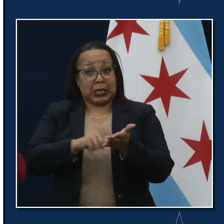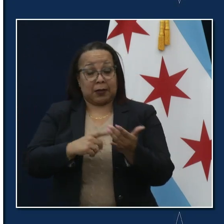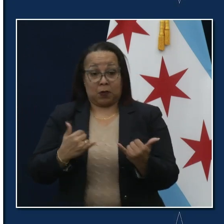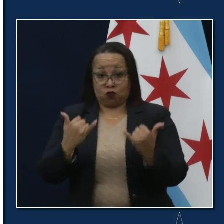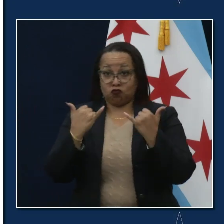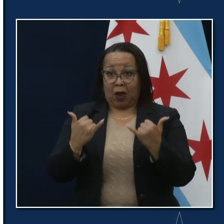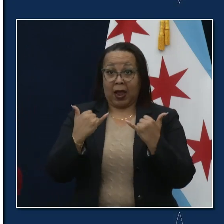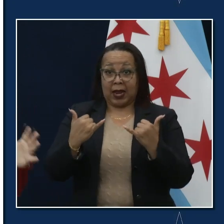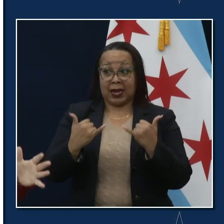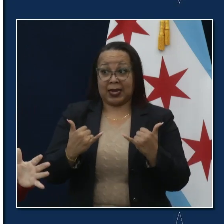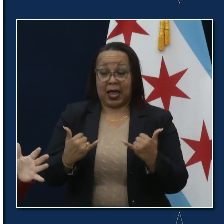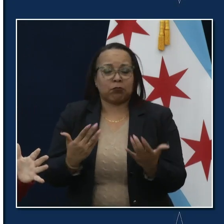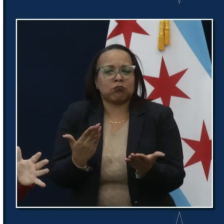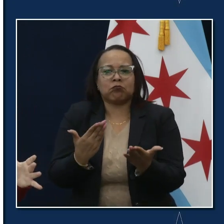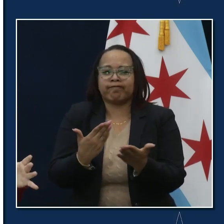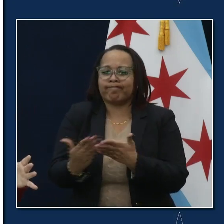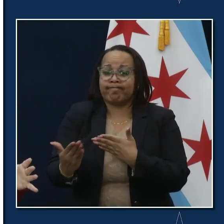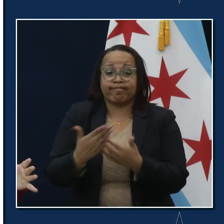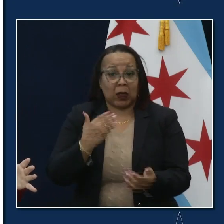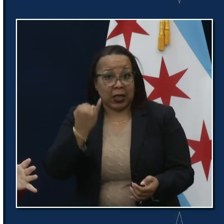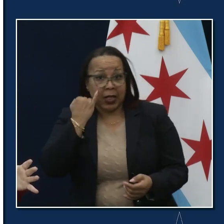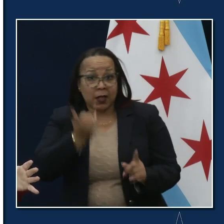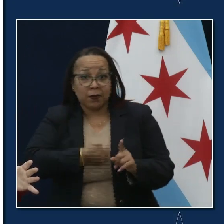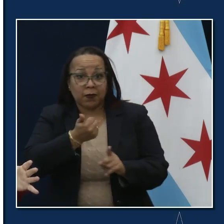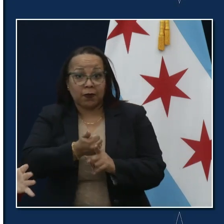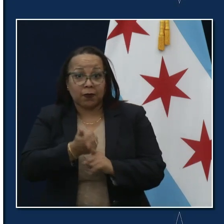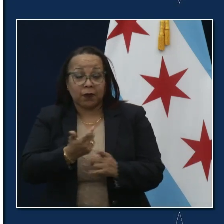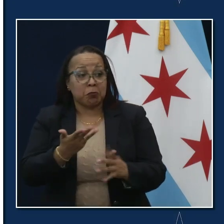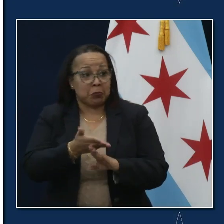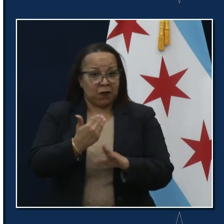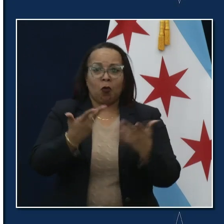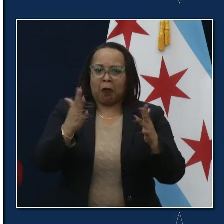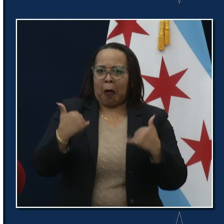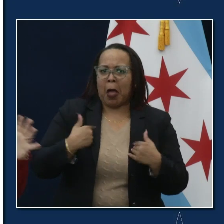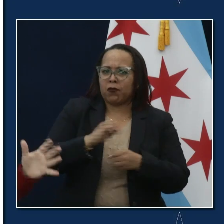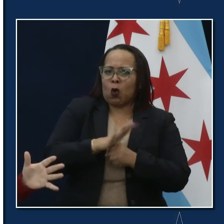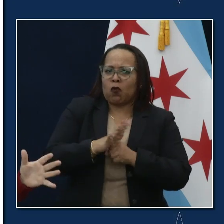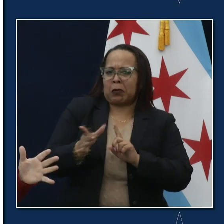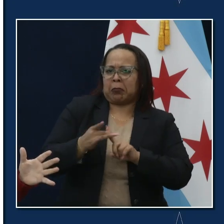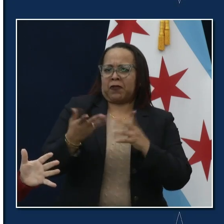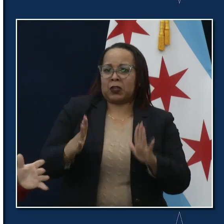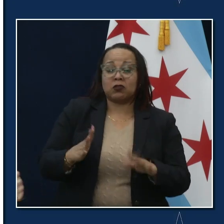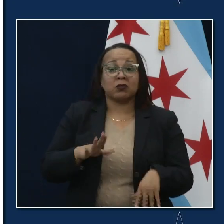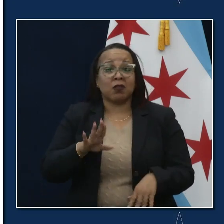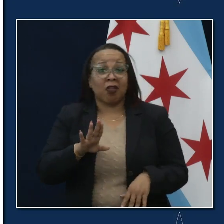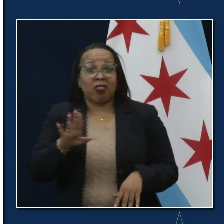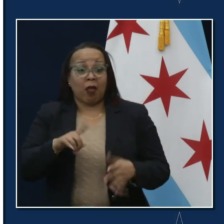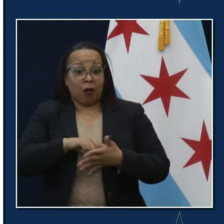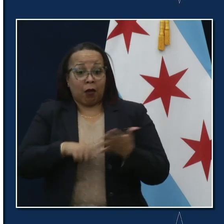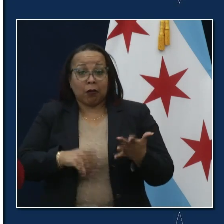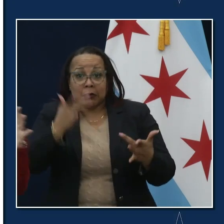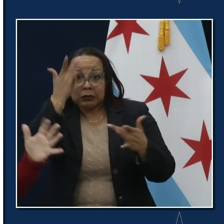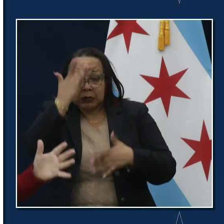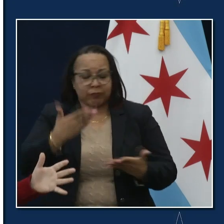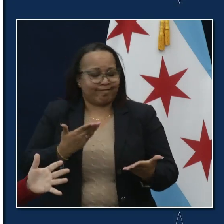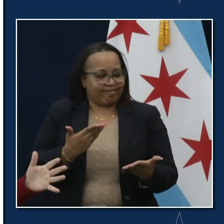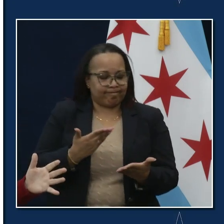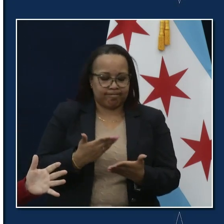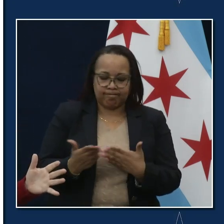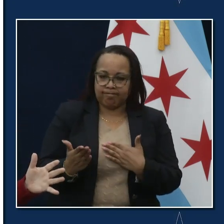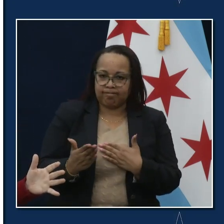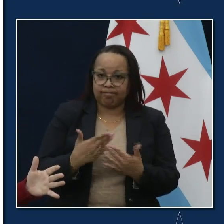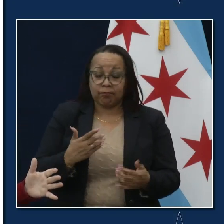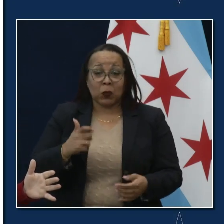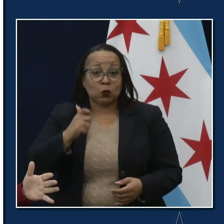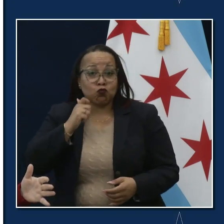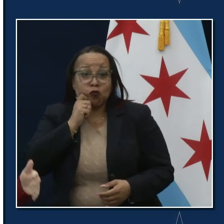right now, this is regardless of whether people have had COVID before. This is regardless of their underlying conditions. This is regardless of their